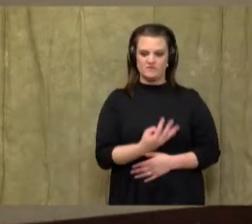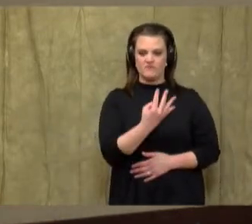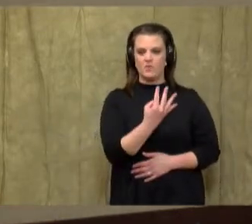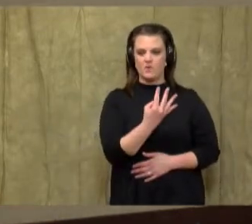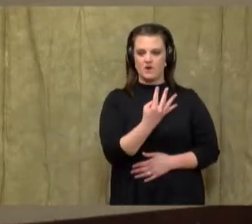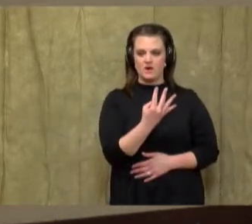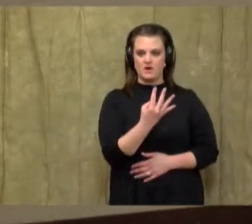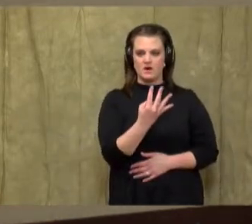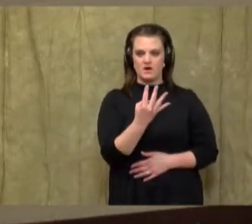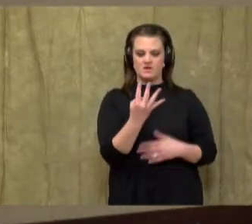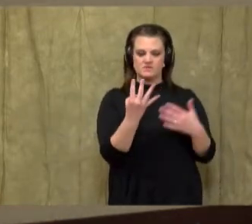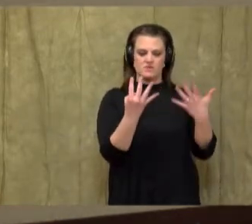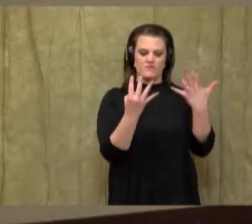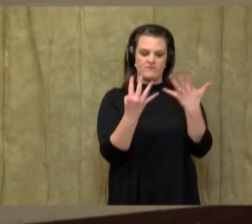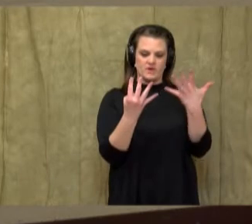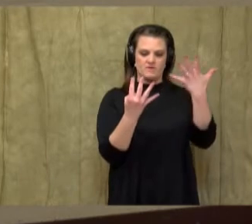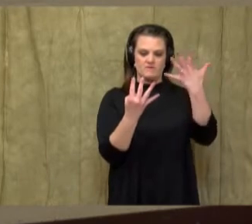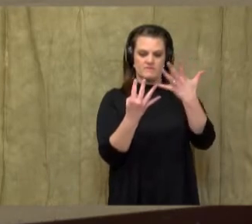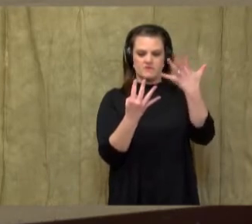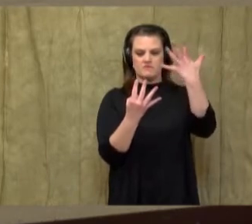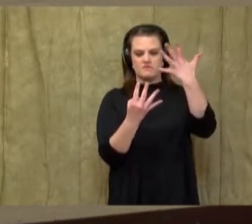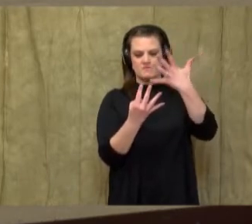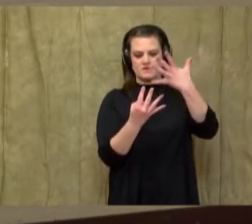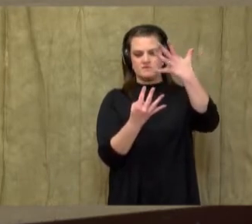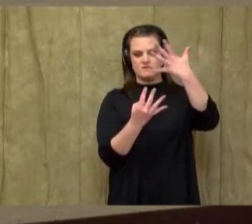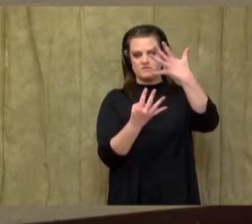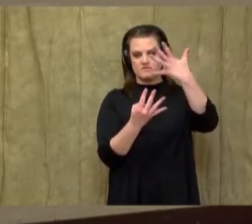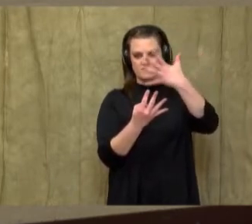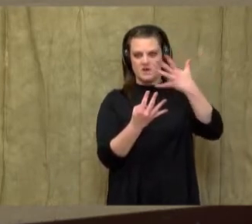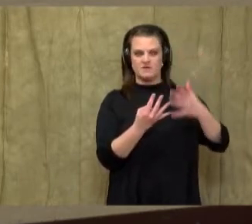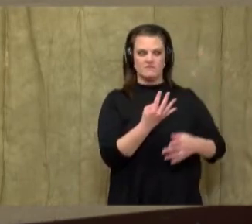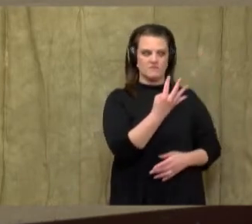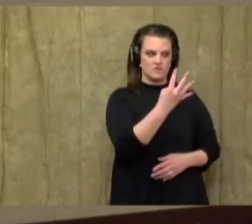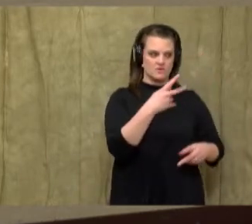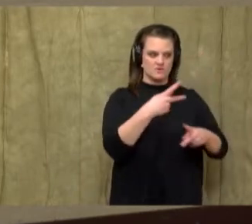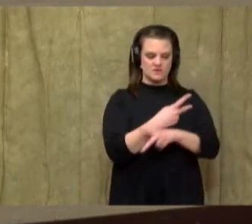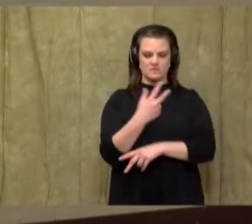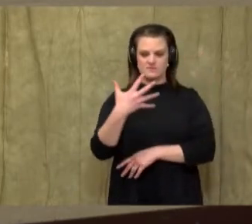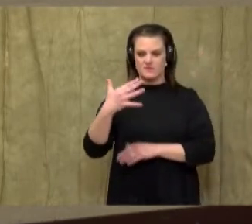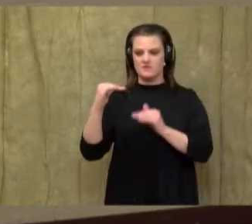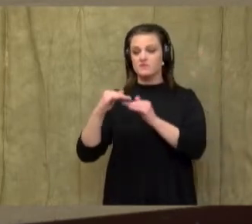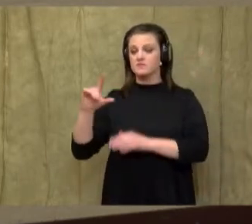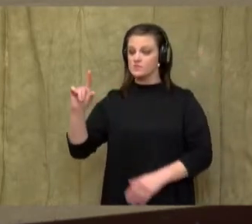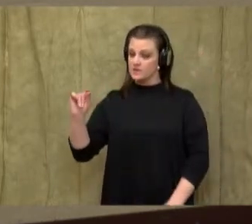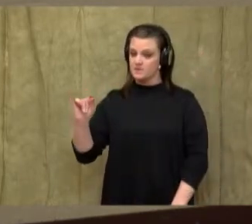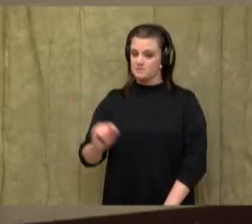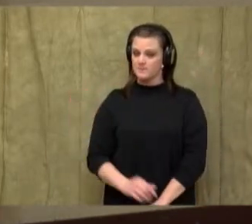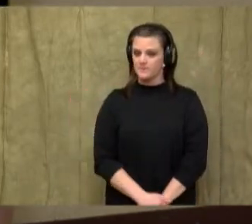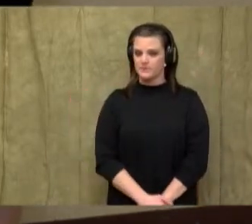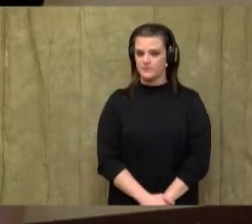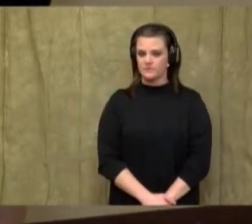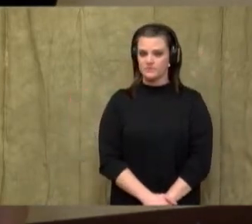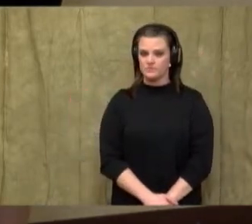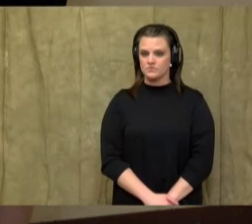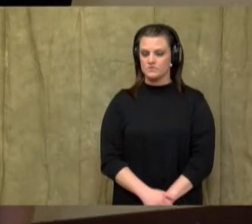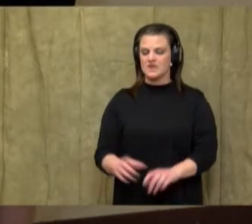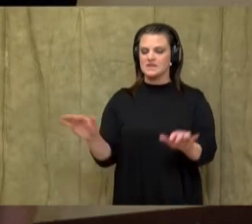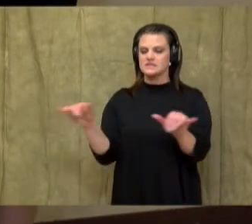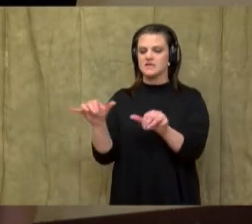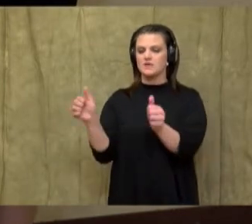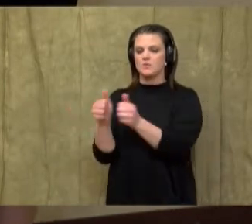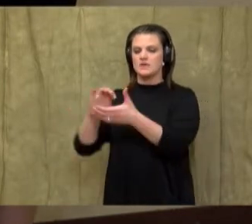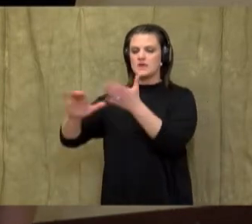each order is $5, 4 times 5 is 20. Same thing